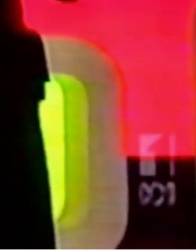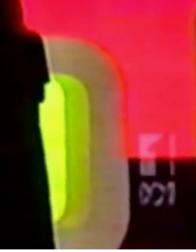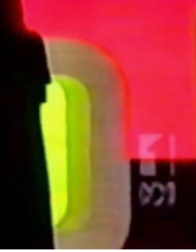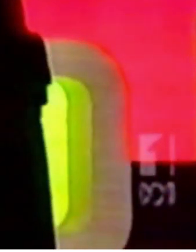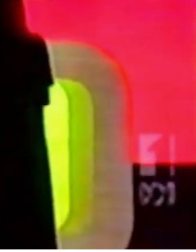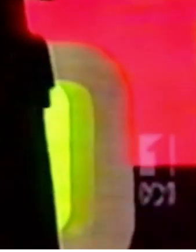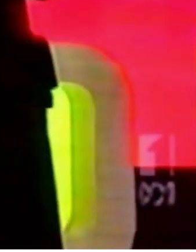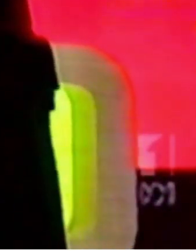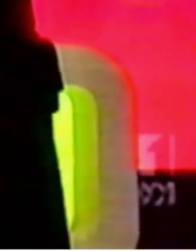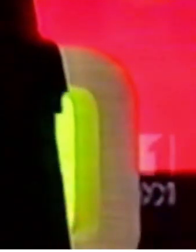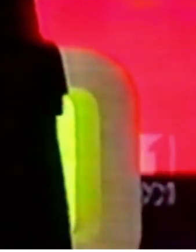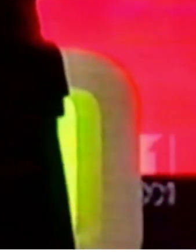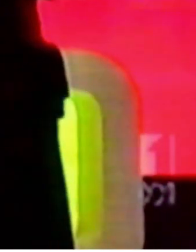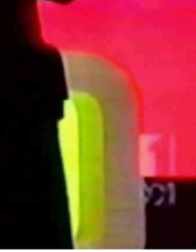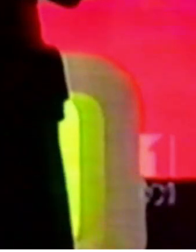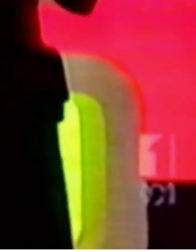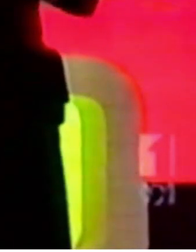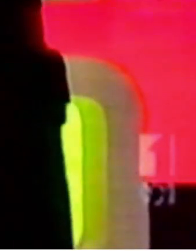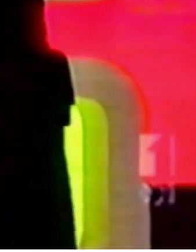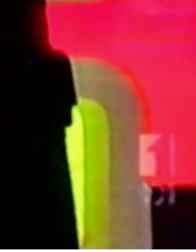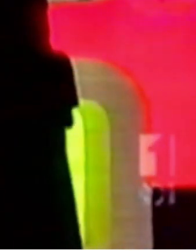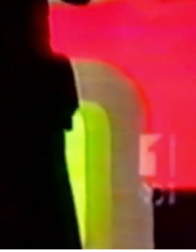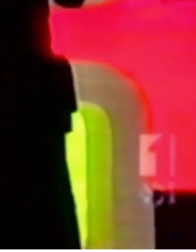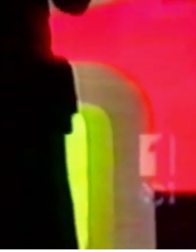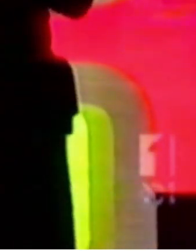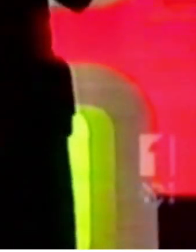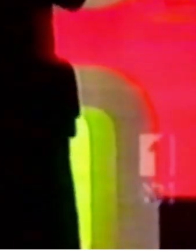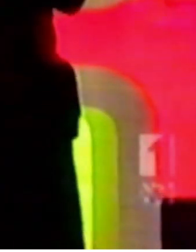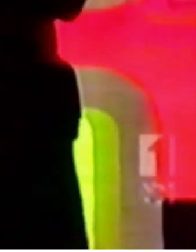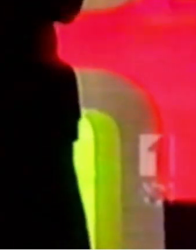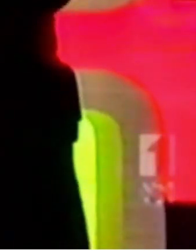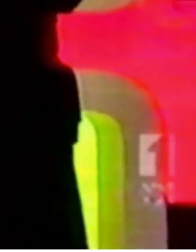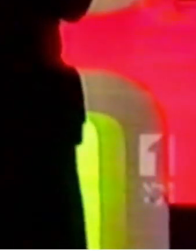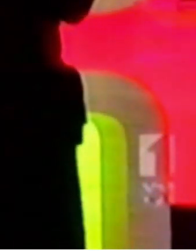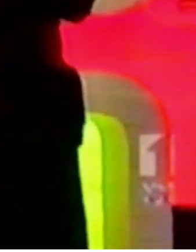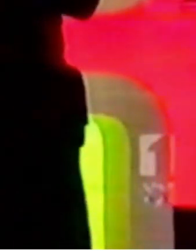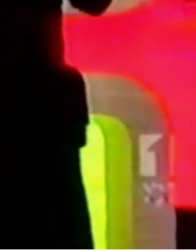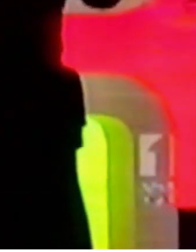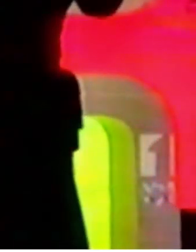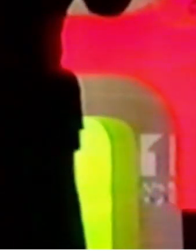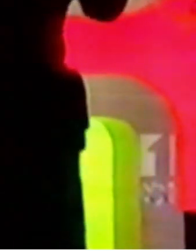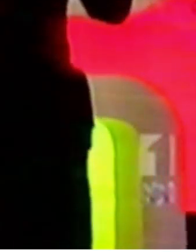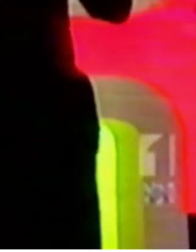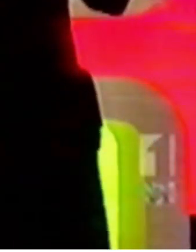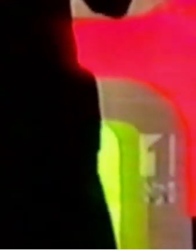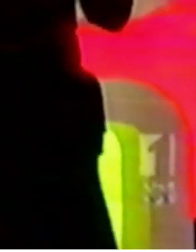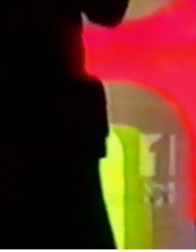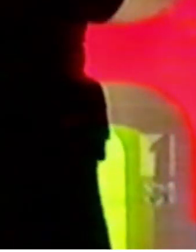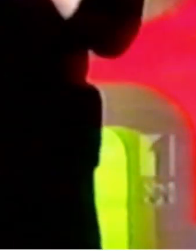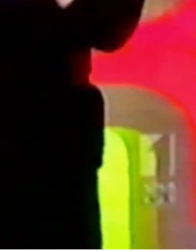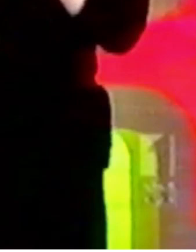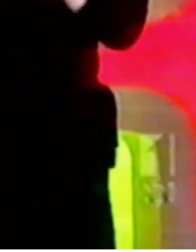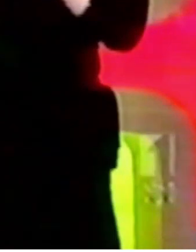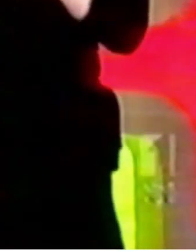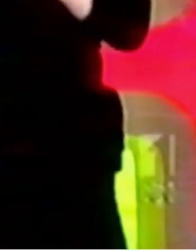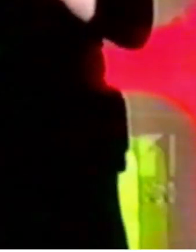people living with a disability. In my experience, people with a disability don't want to be described as heroes. They don't want sympathy or pity. But one thing